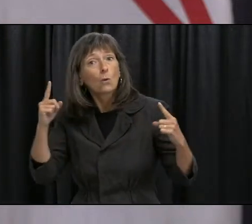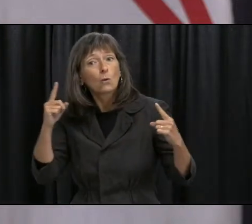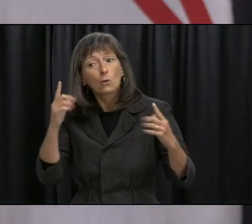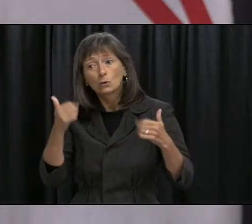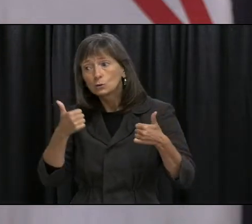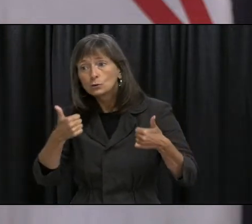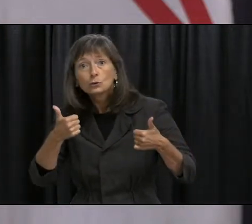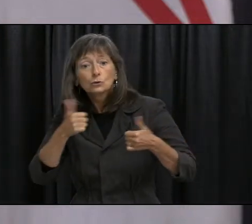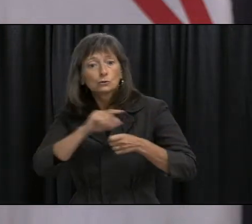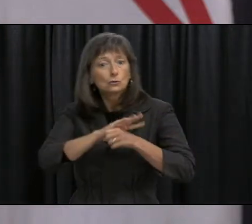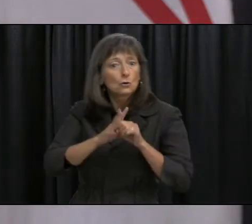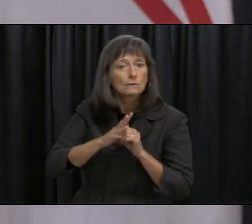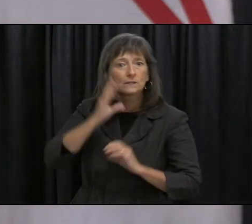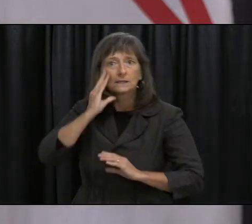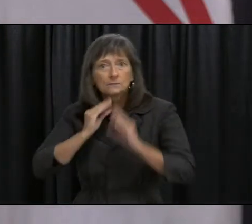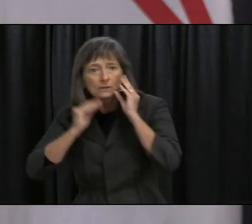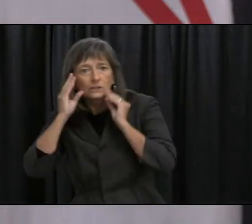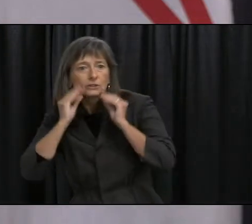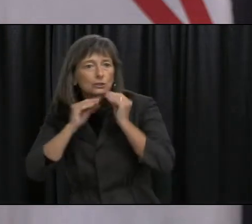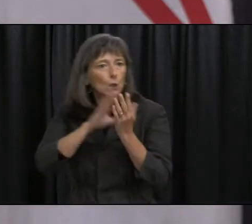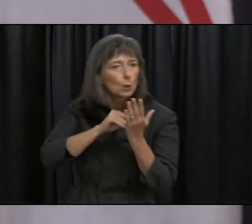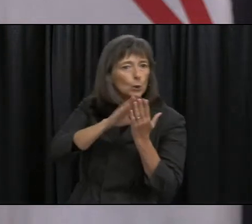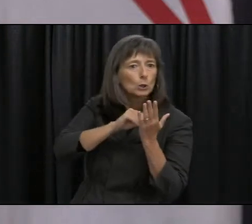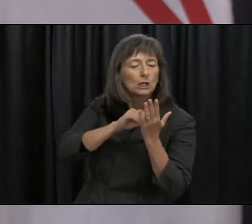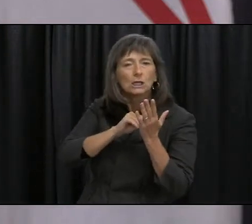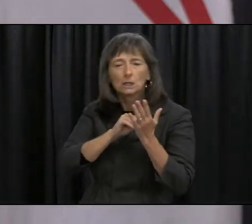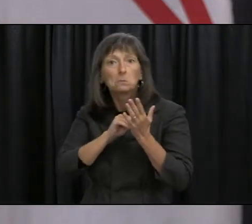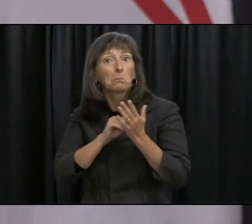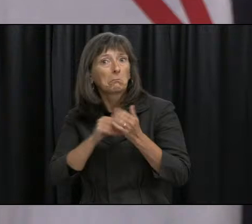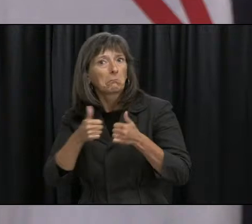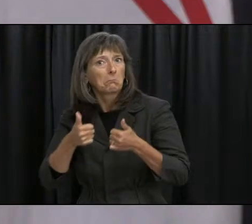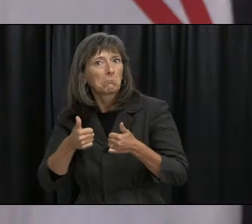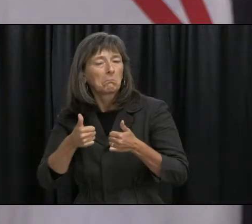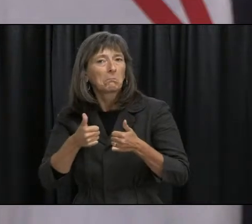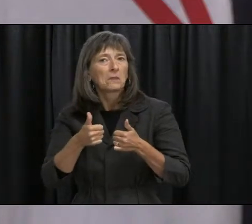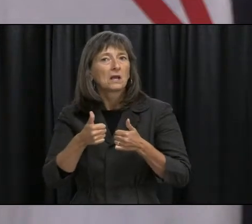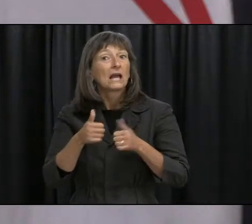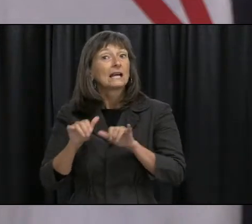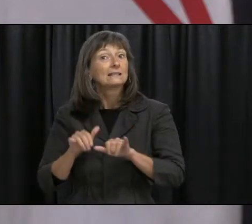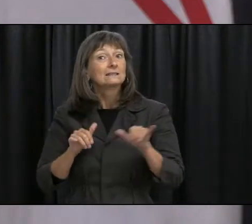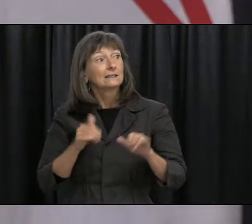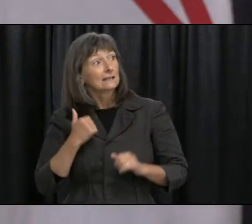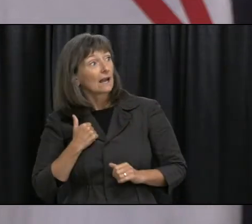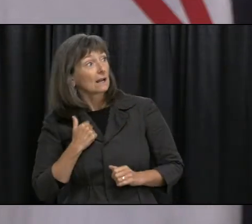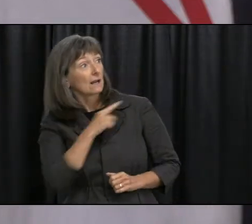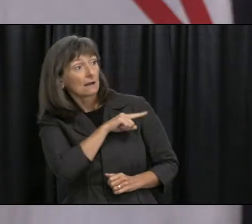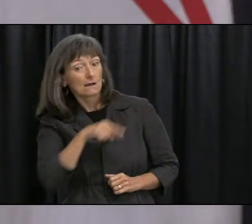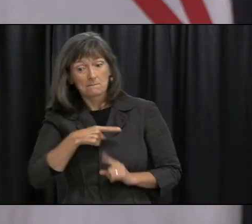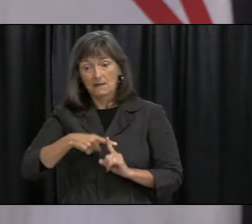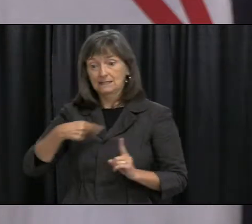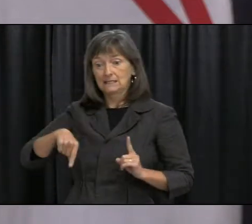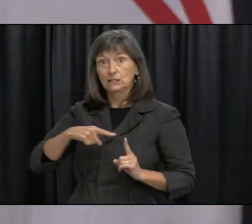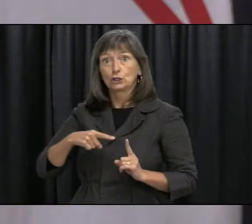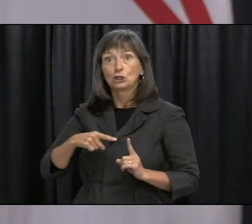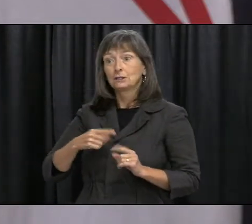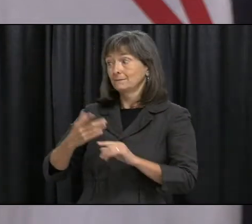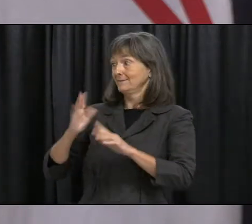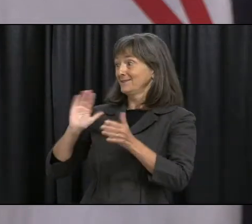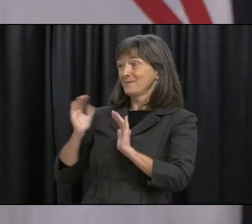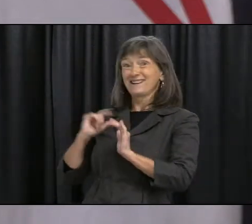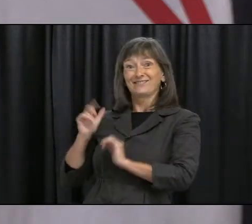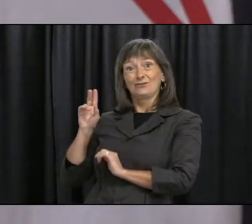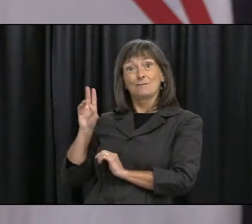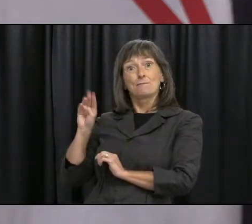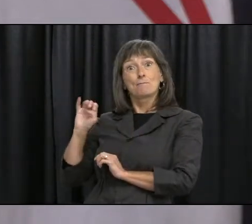efforts, learnings, and experiences, and like the rest of Canada, we are in a much different place now than we were when COVID-19 first